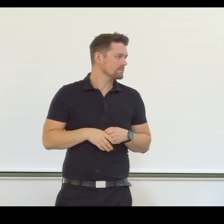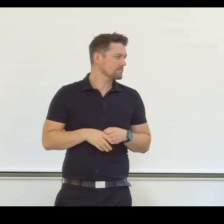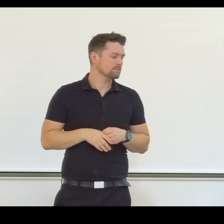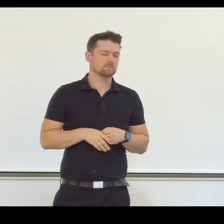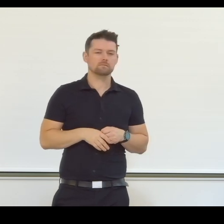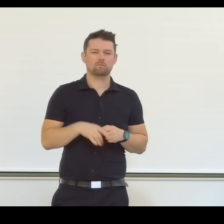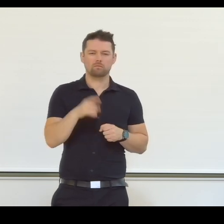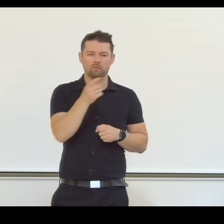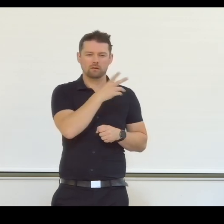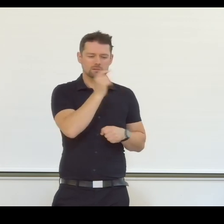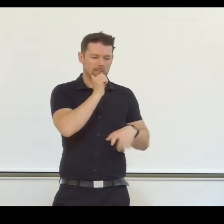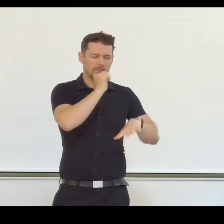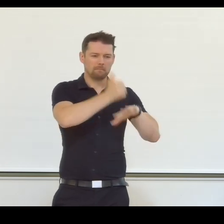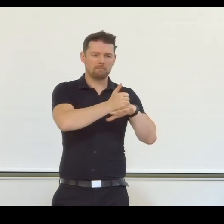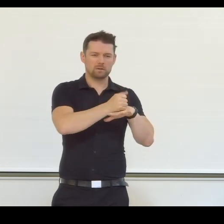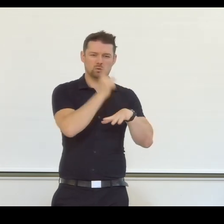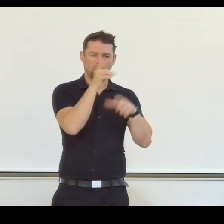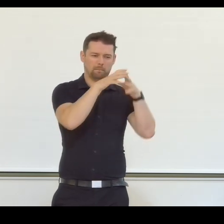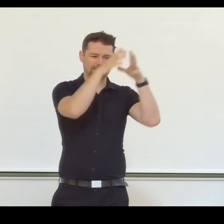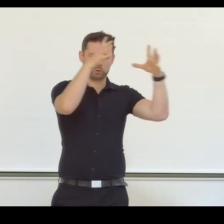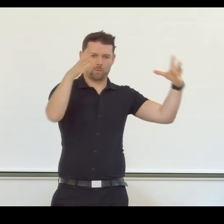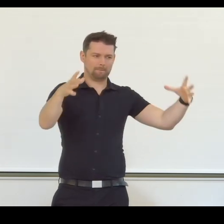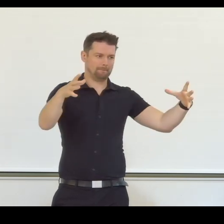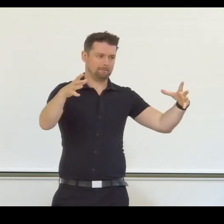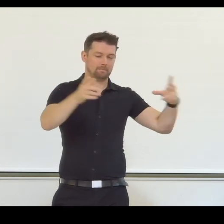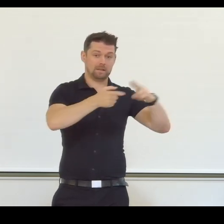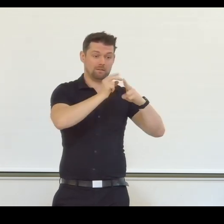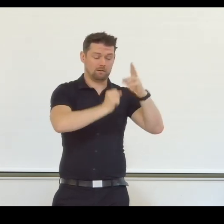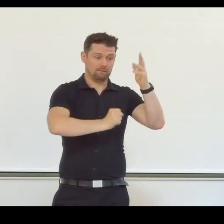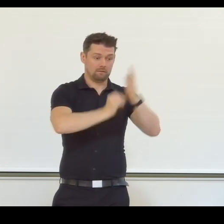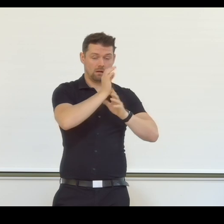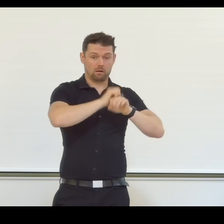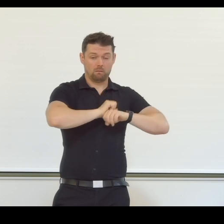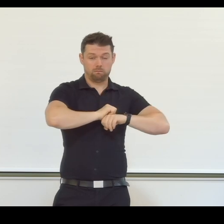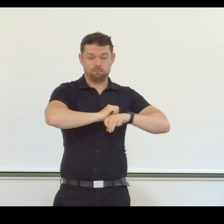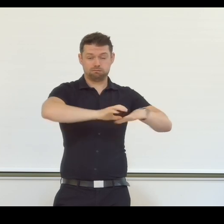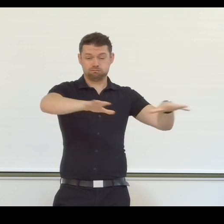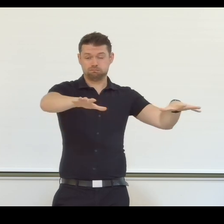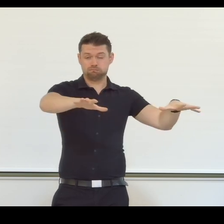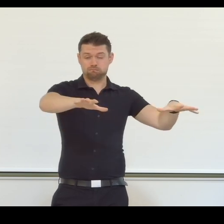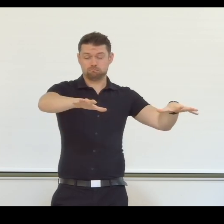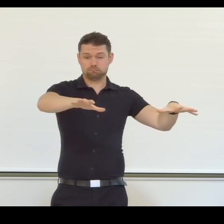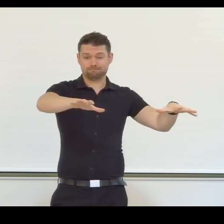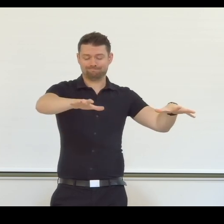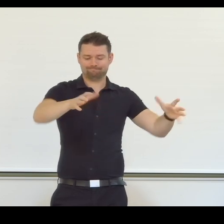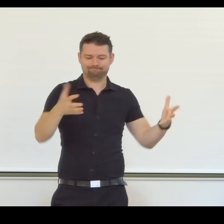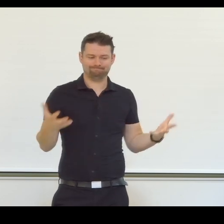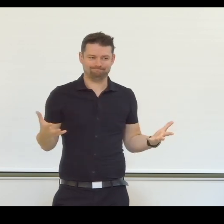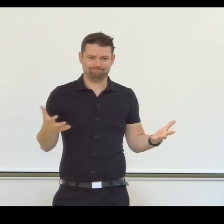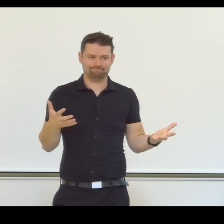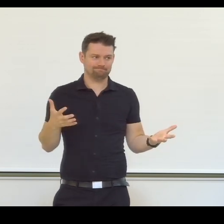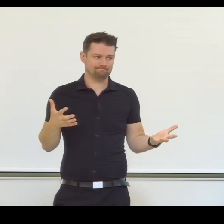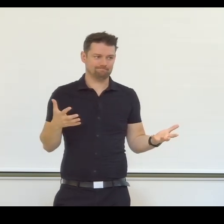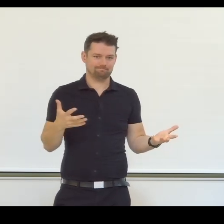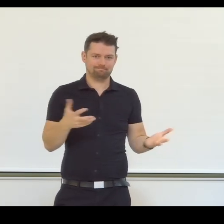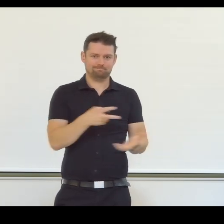one big dome essentially. If you have a fire breakout in that habitat, the